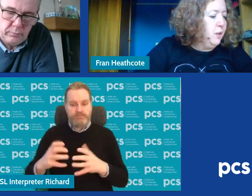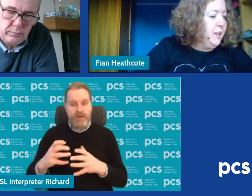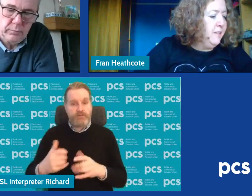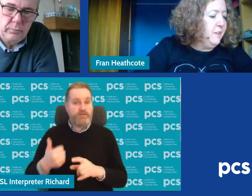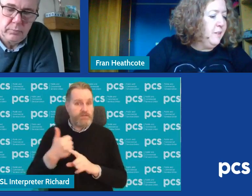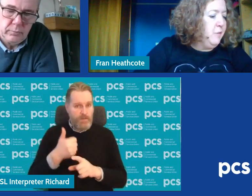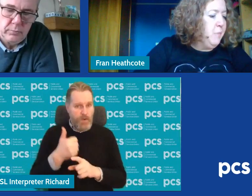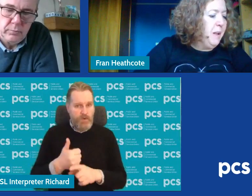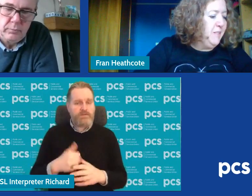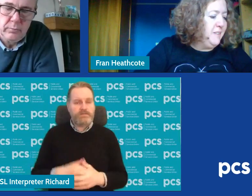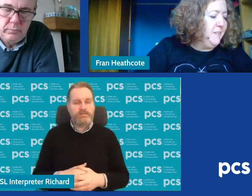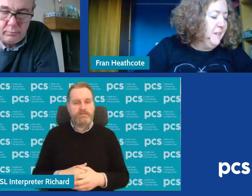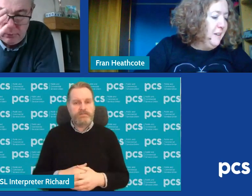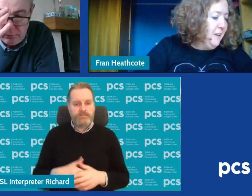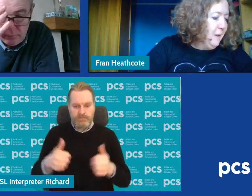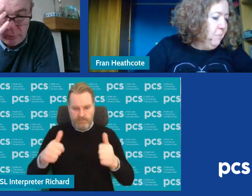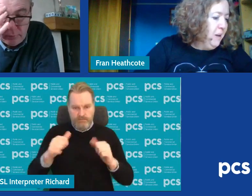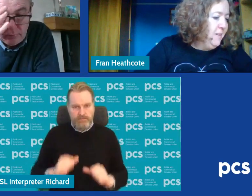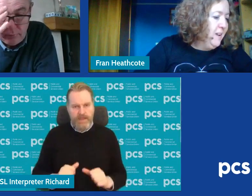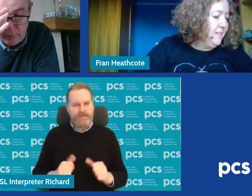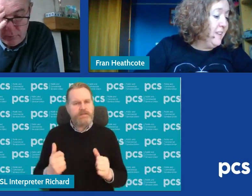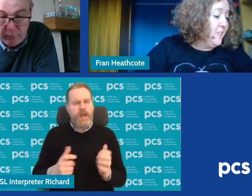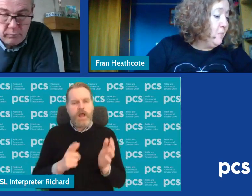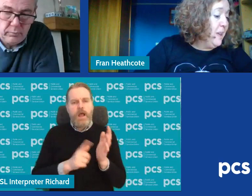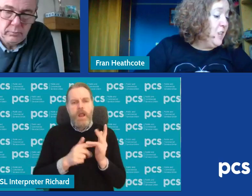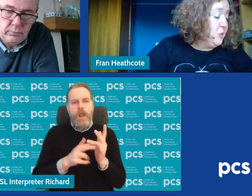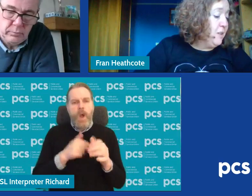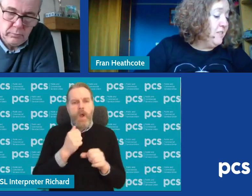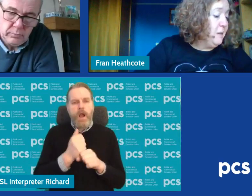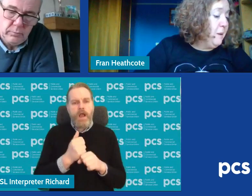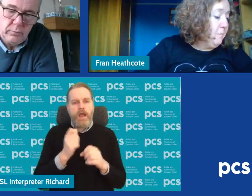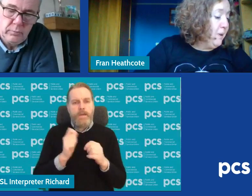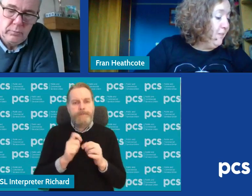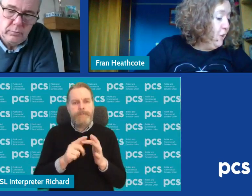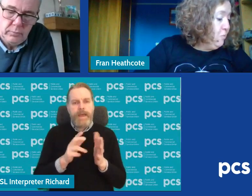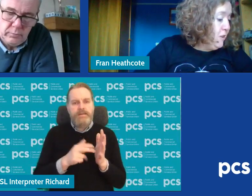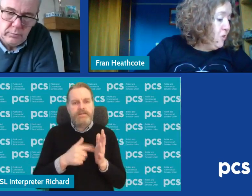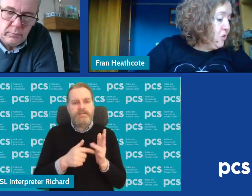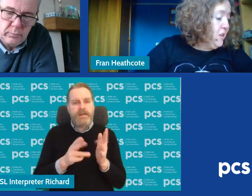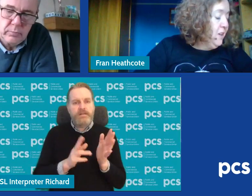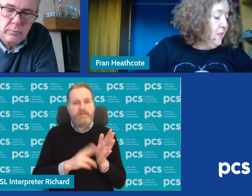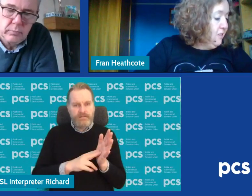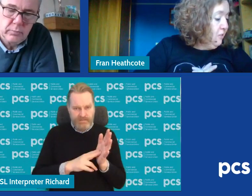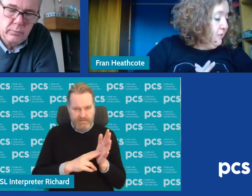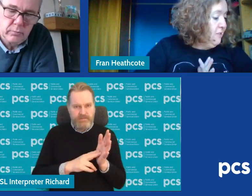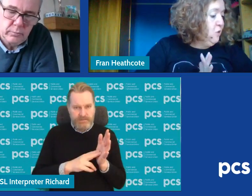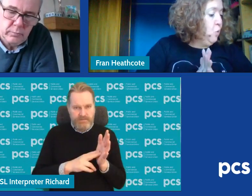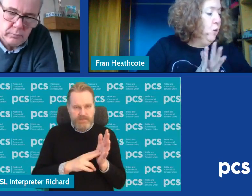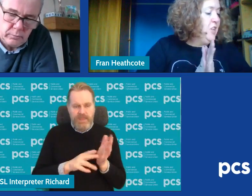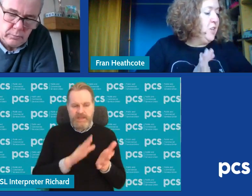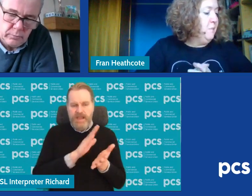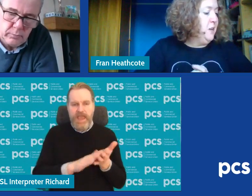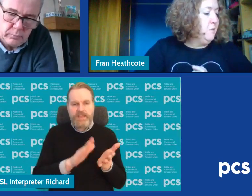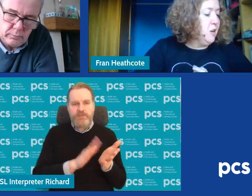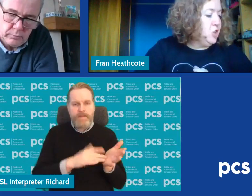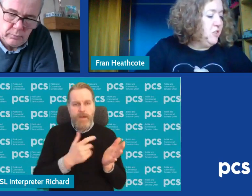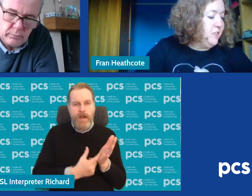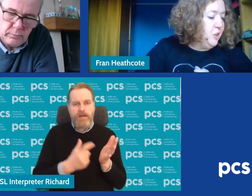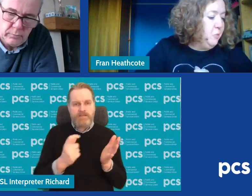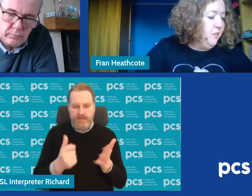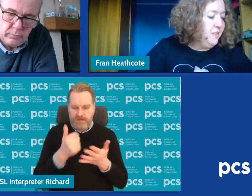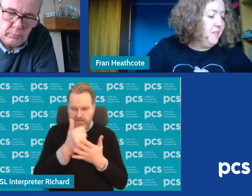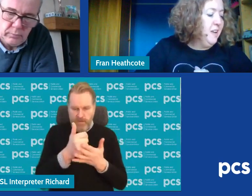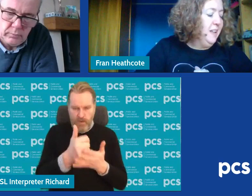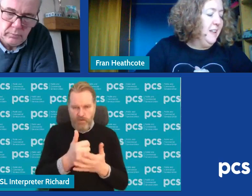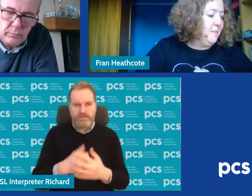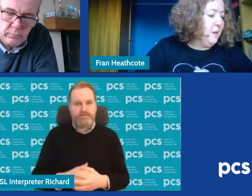all colleagues currently reballoting in PCS, and that's from HMRC Benton Park View branch. Solidarity to all HMPO branches in the